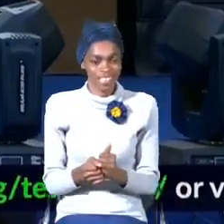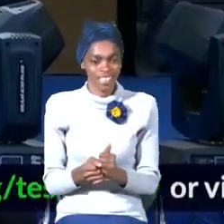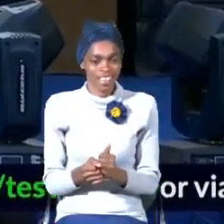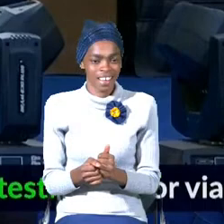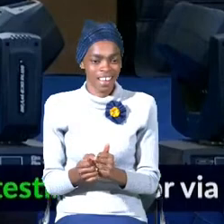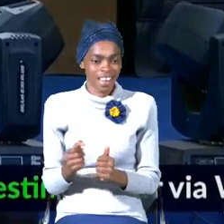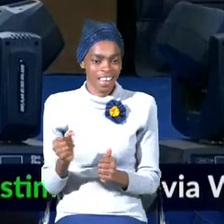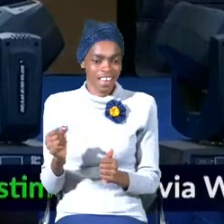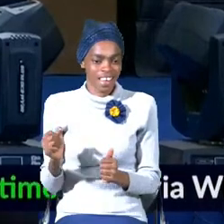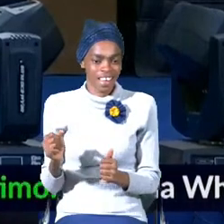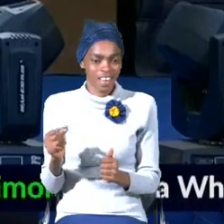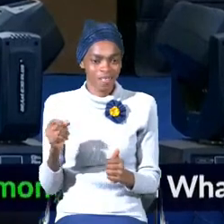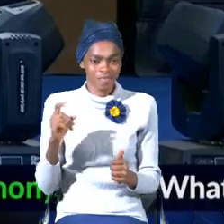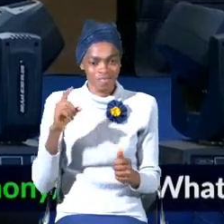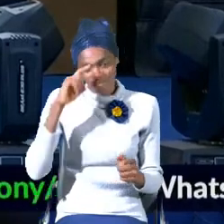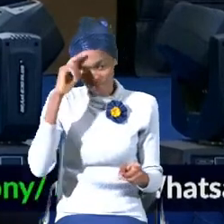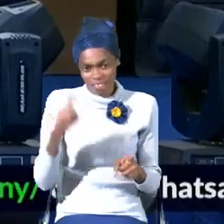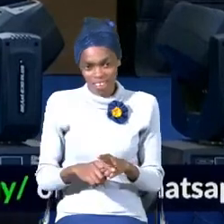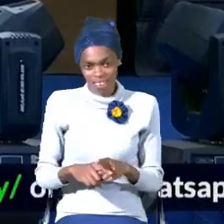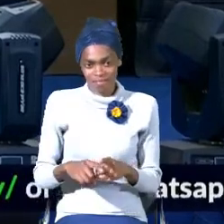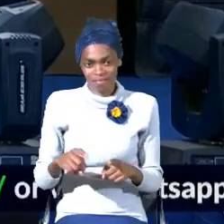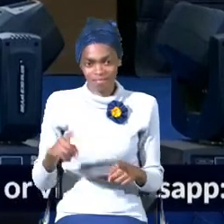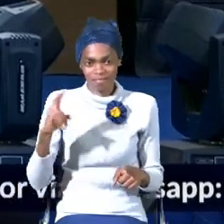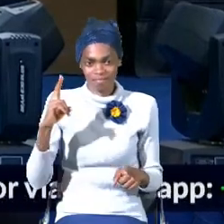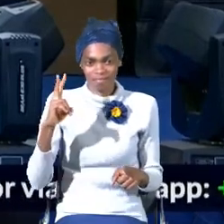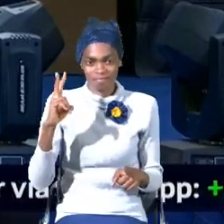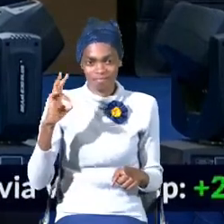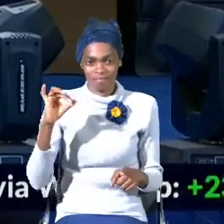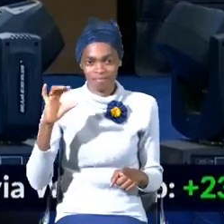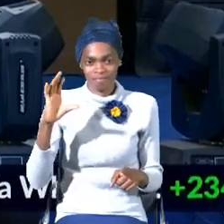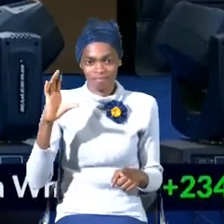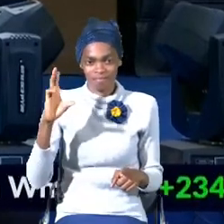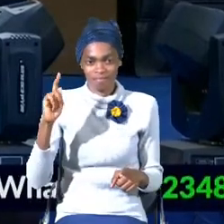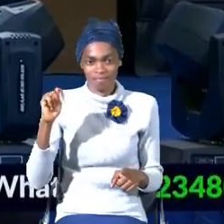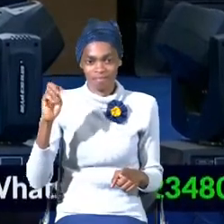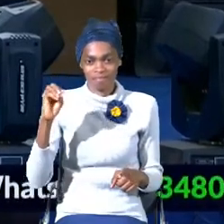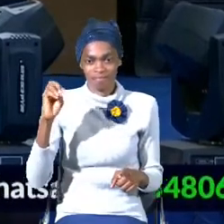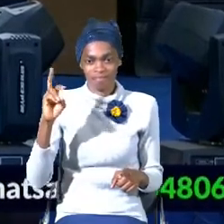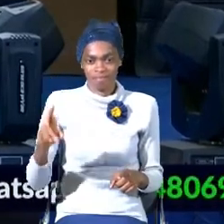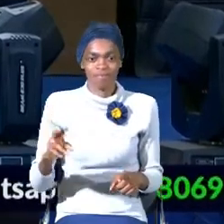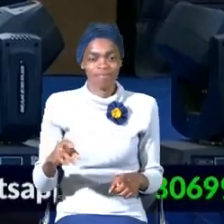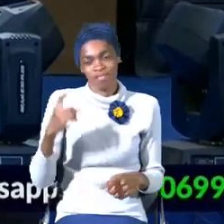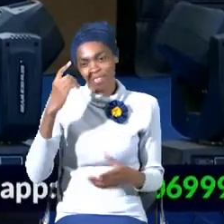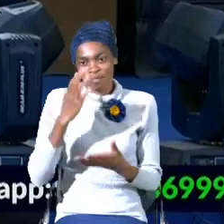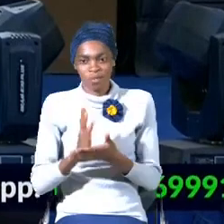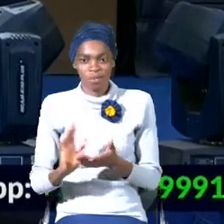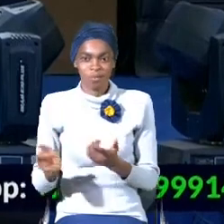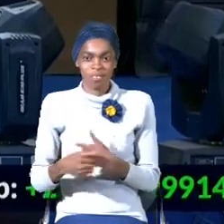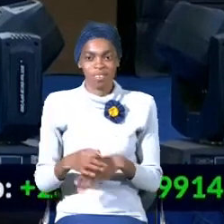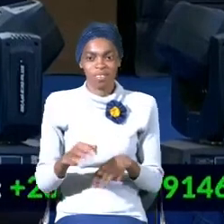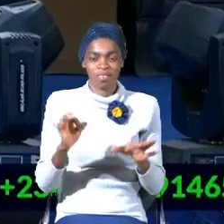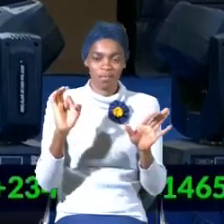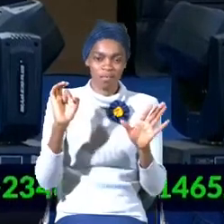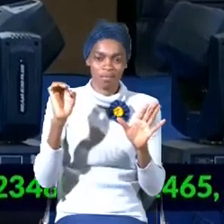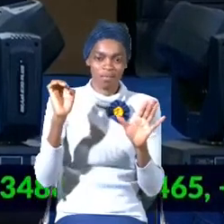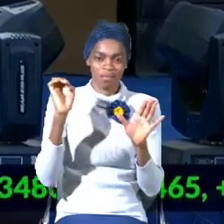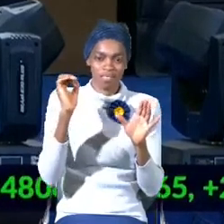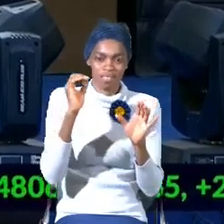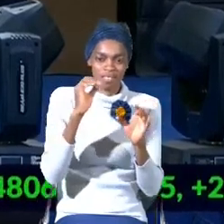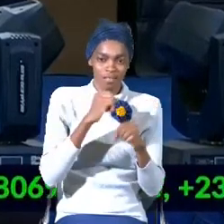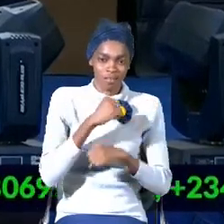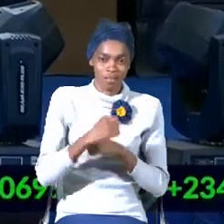Victor. For some years now, he's been suffering from the medical word